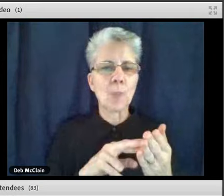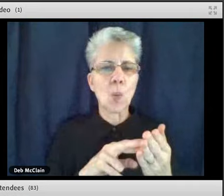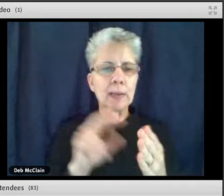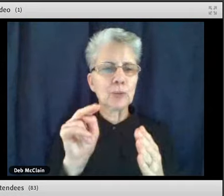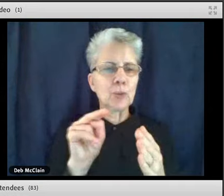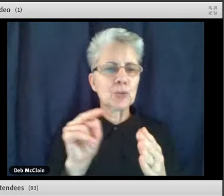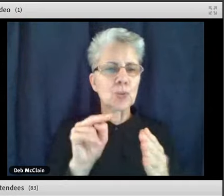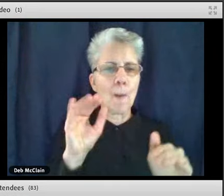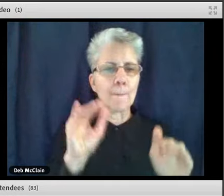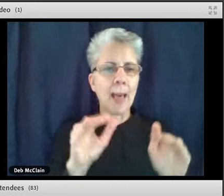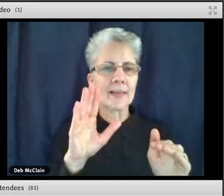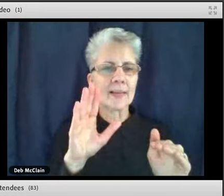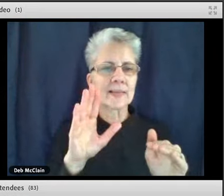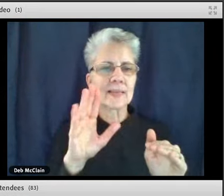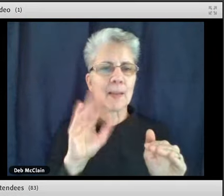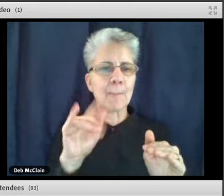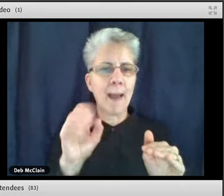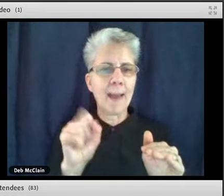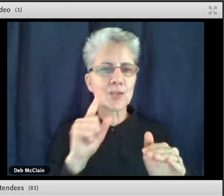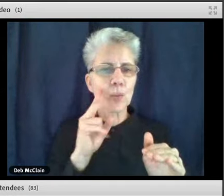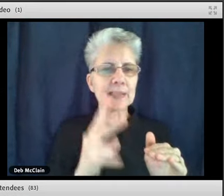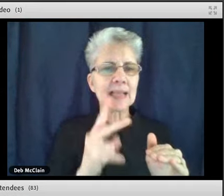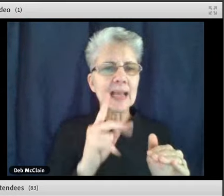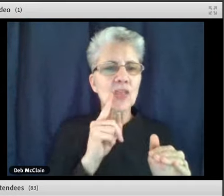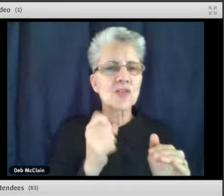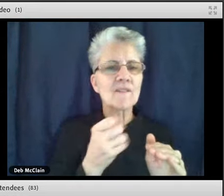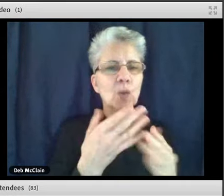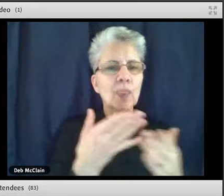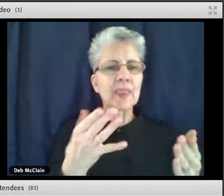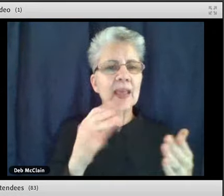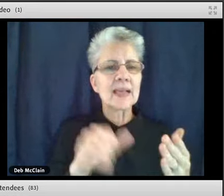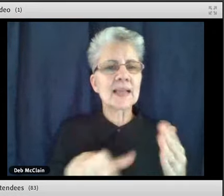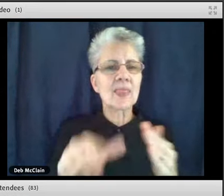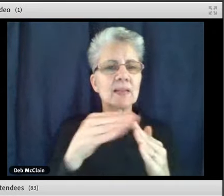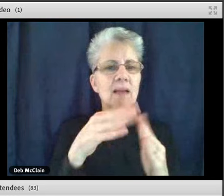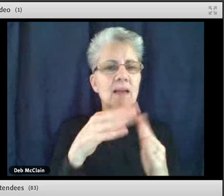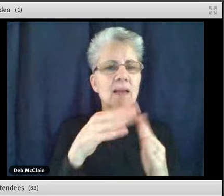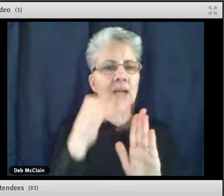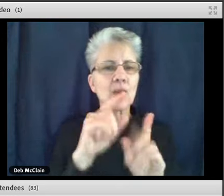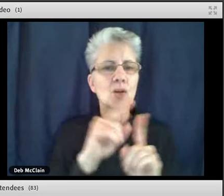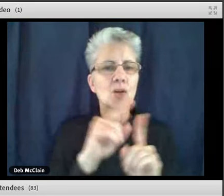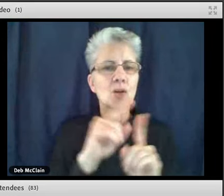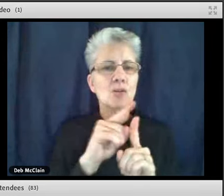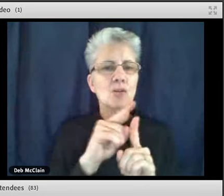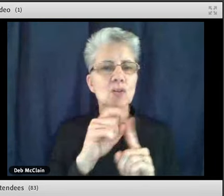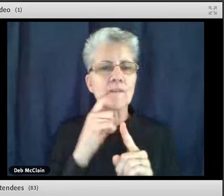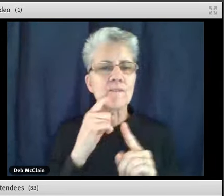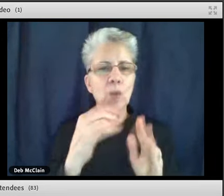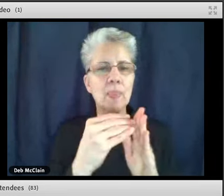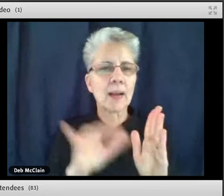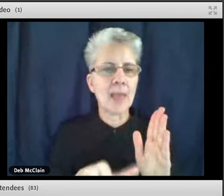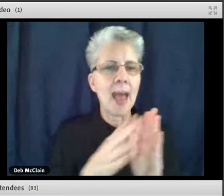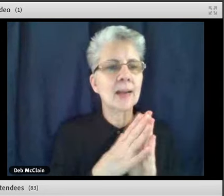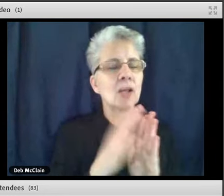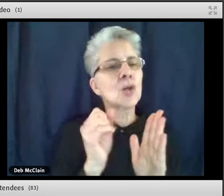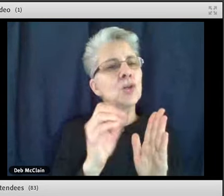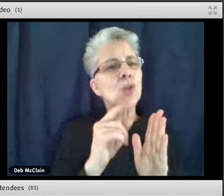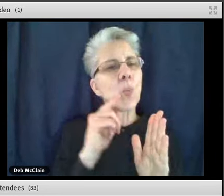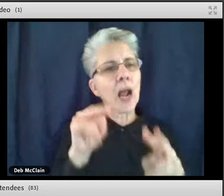Washington Post, the Time Magazine, they also have newsletters. You can sign up to get daily information, and that might be one way that you can limit your news